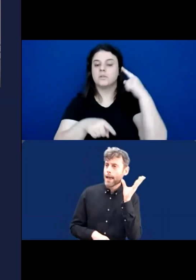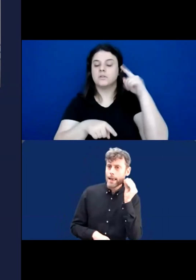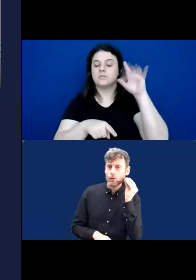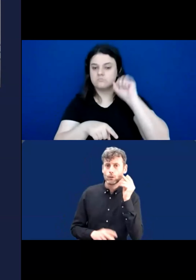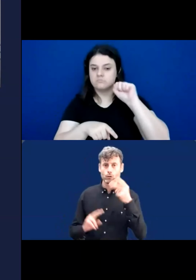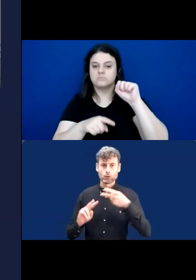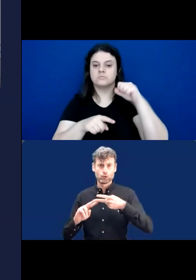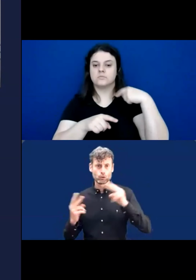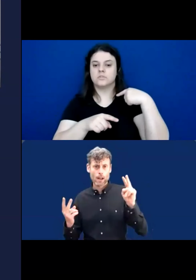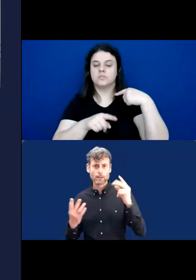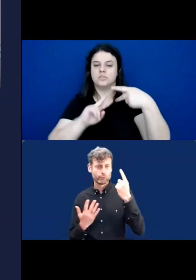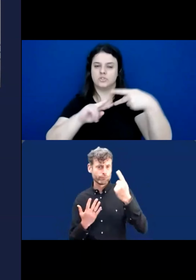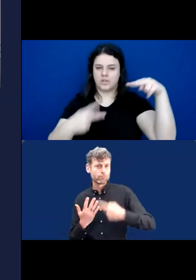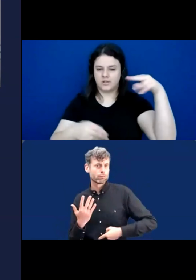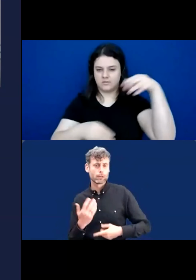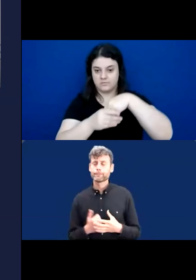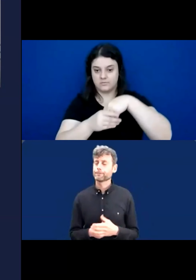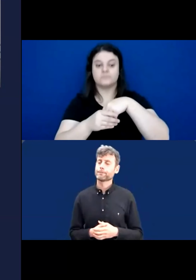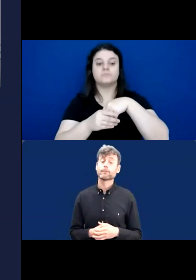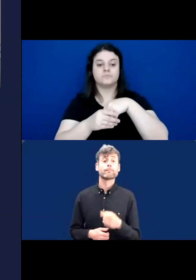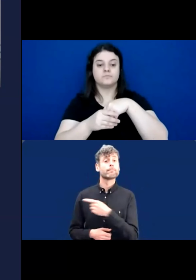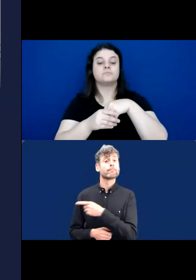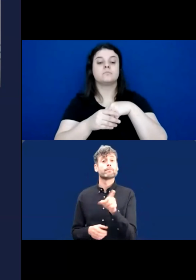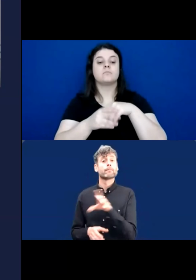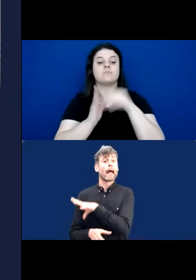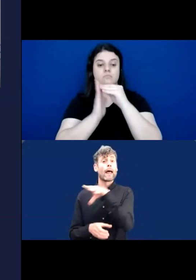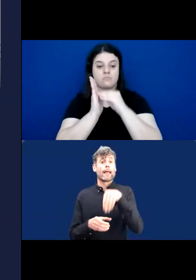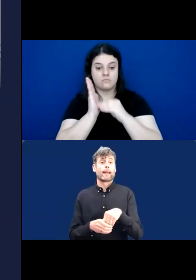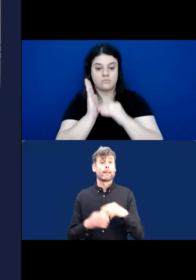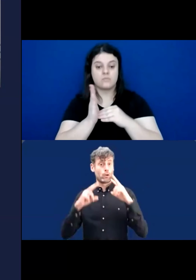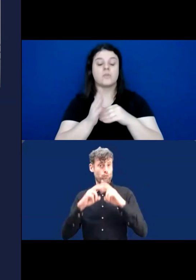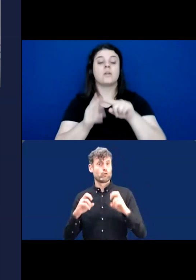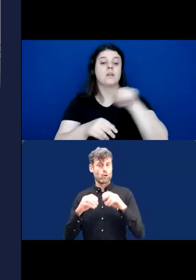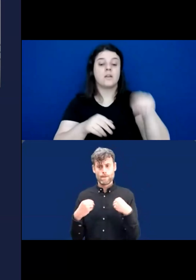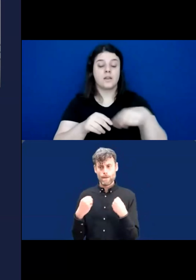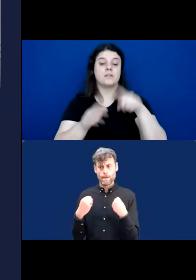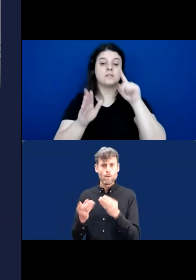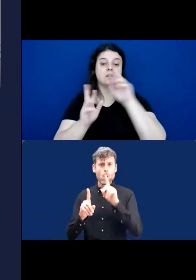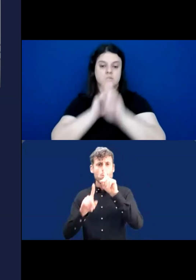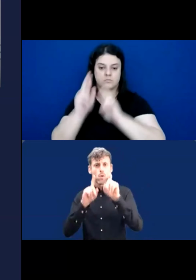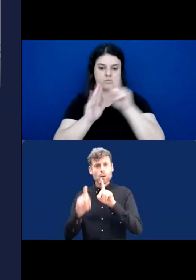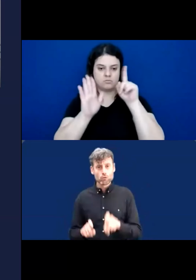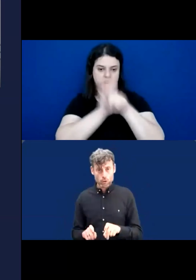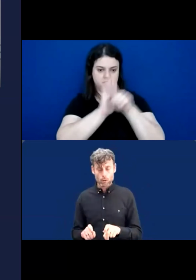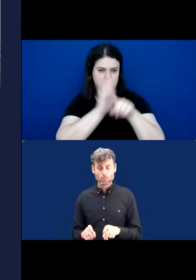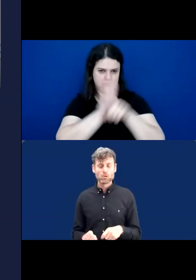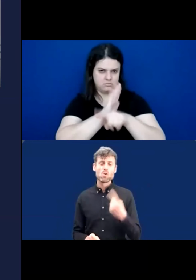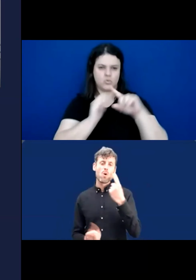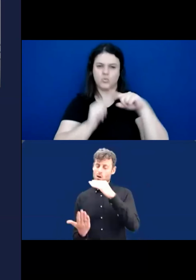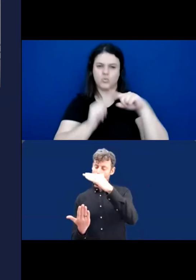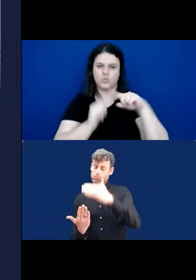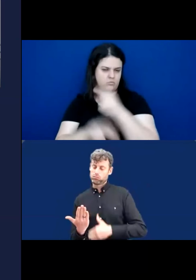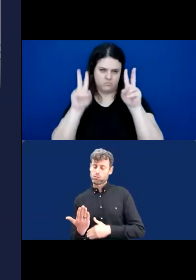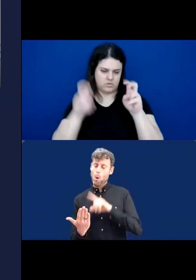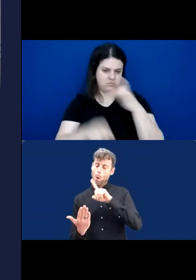register. And these participants have answered 2 questionnaires, one generic about health